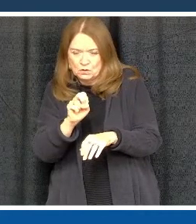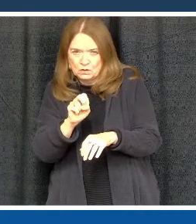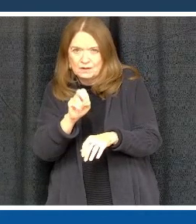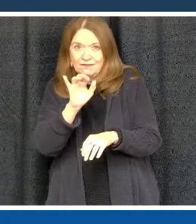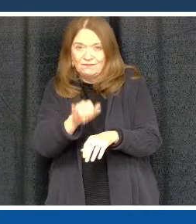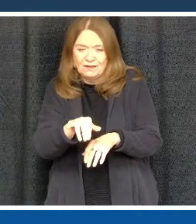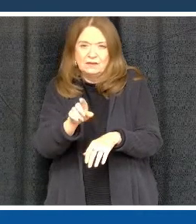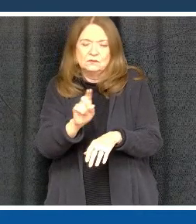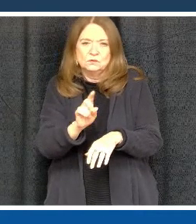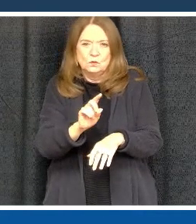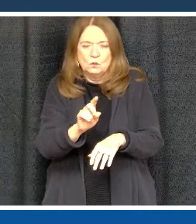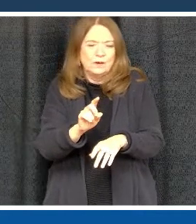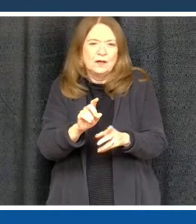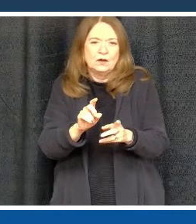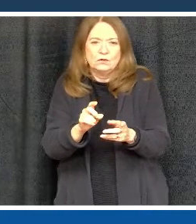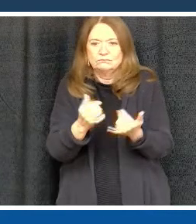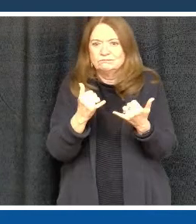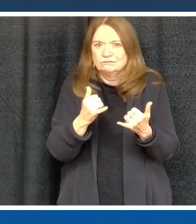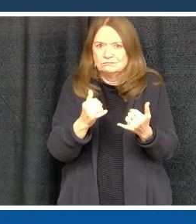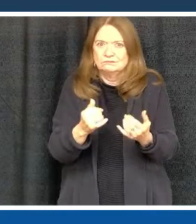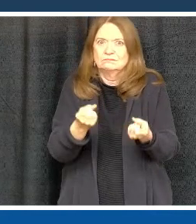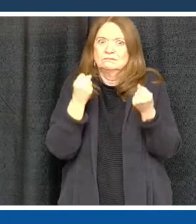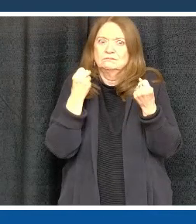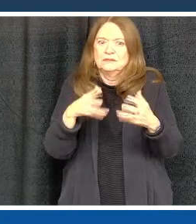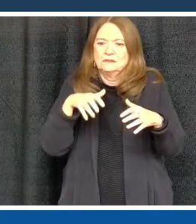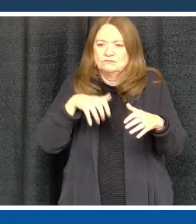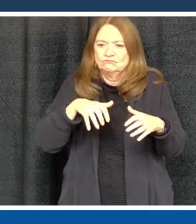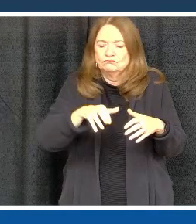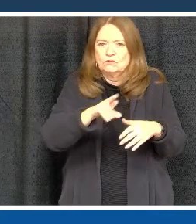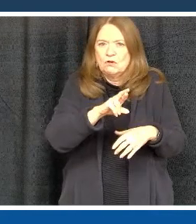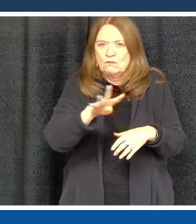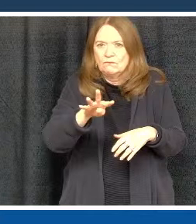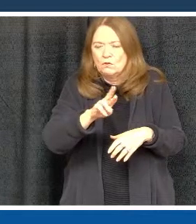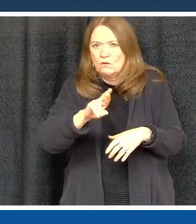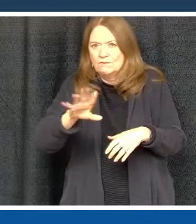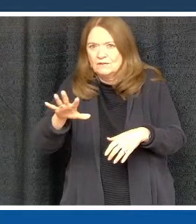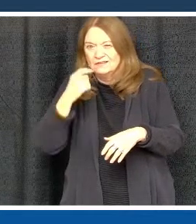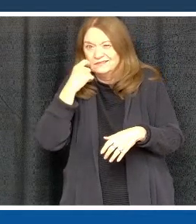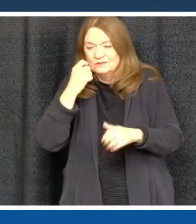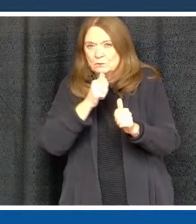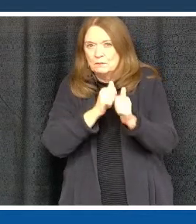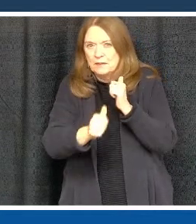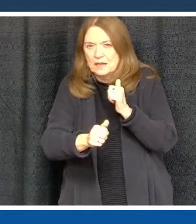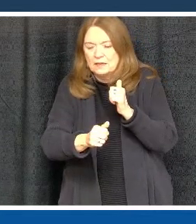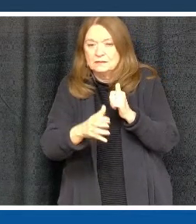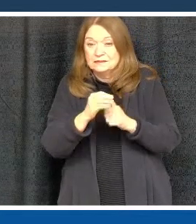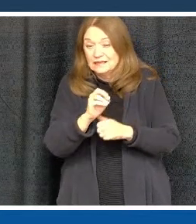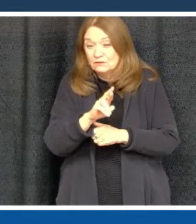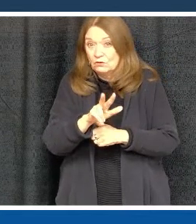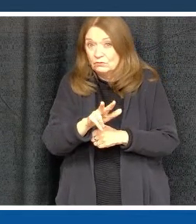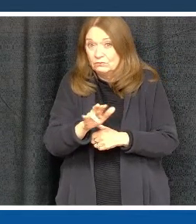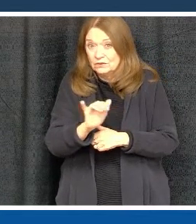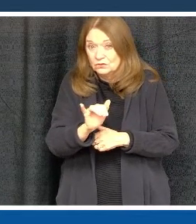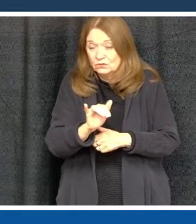where your existing density, that R4, the R5 recently passed, even the R3 there,